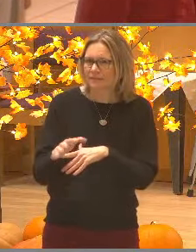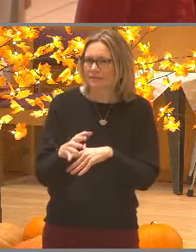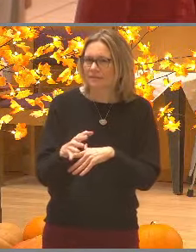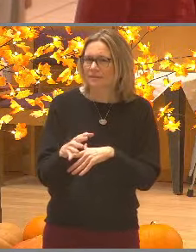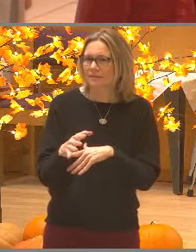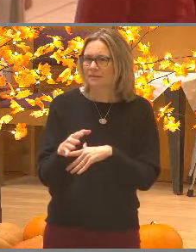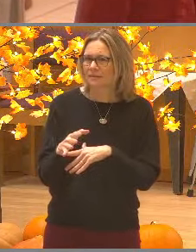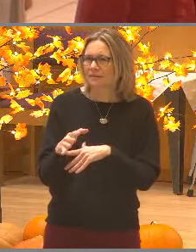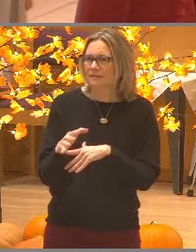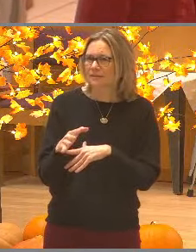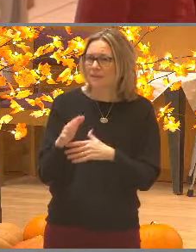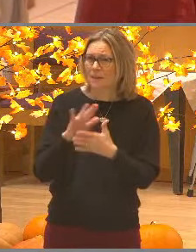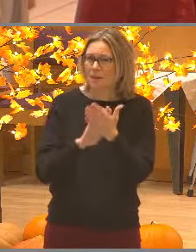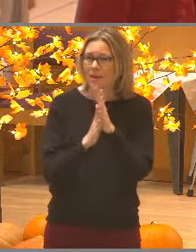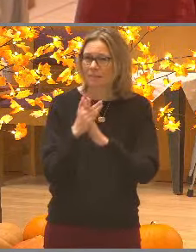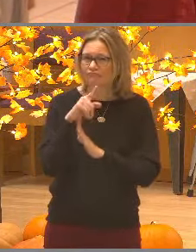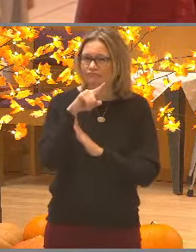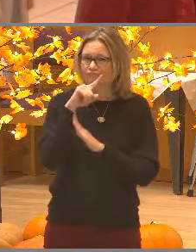get dry.